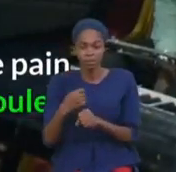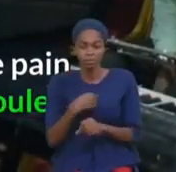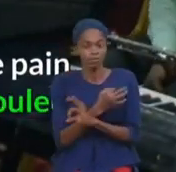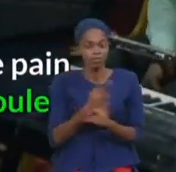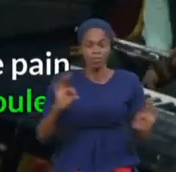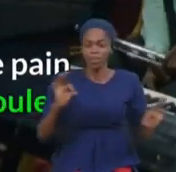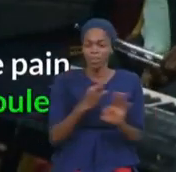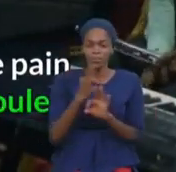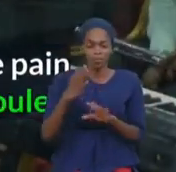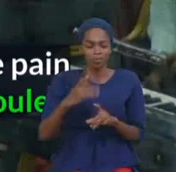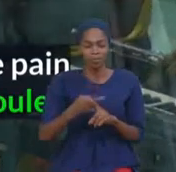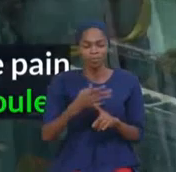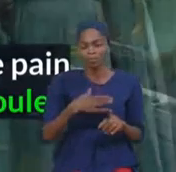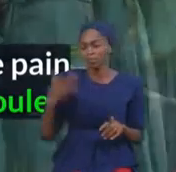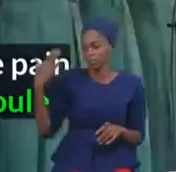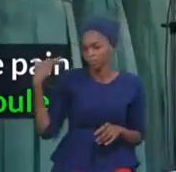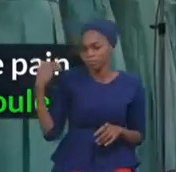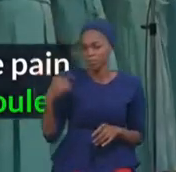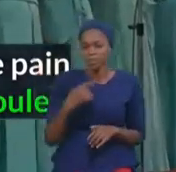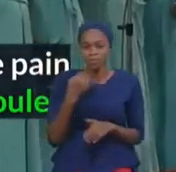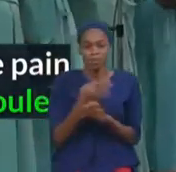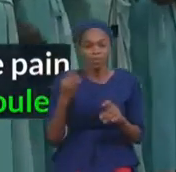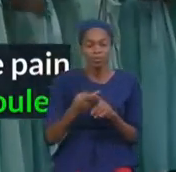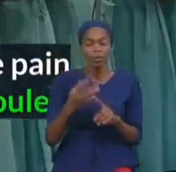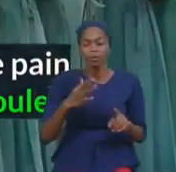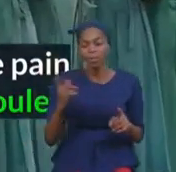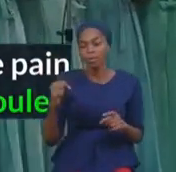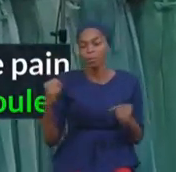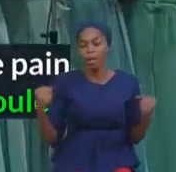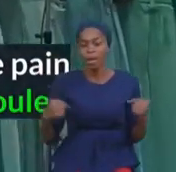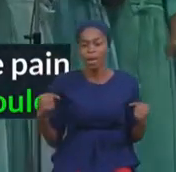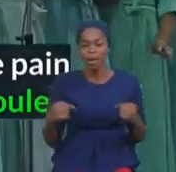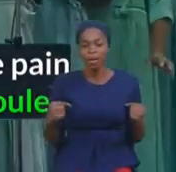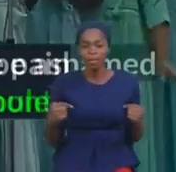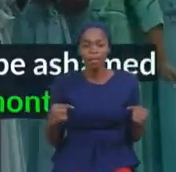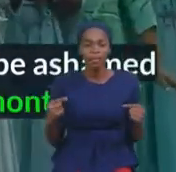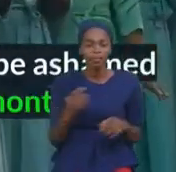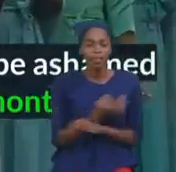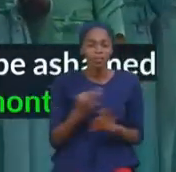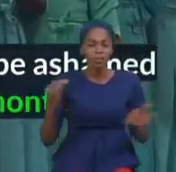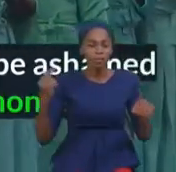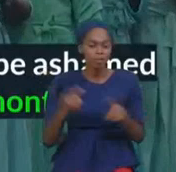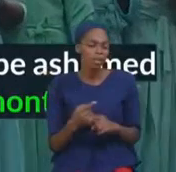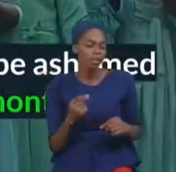free. I'm free from my past. Free from my pain. Free from the chain.